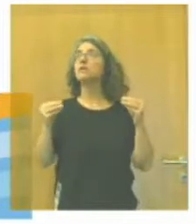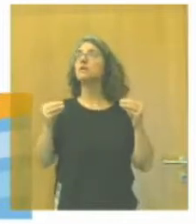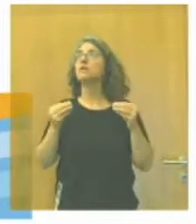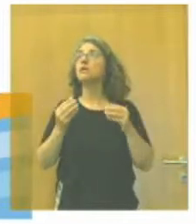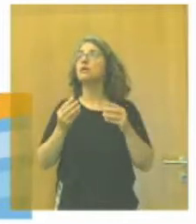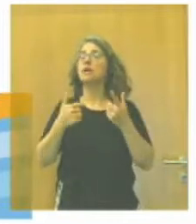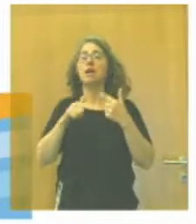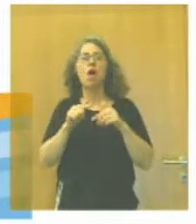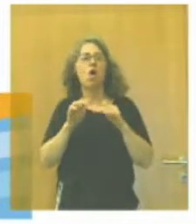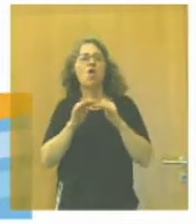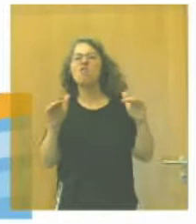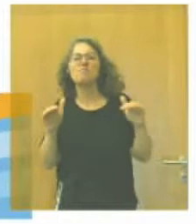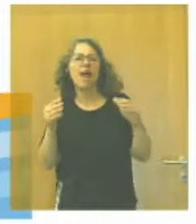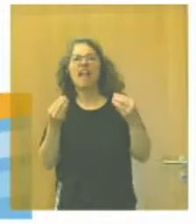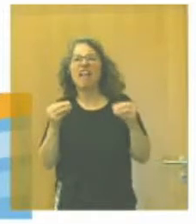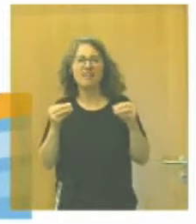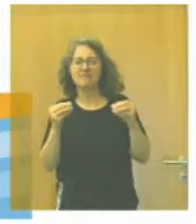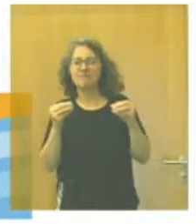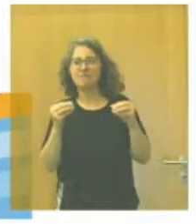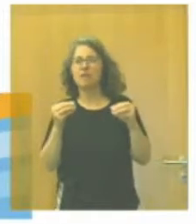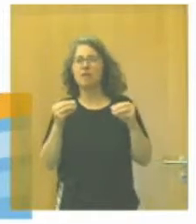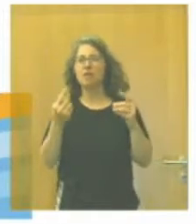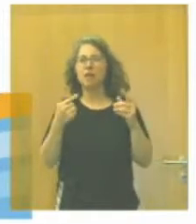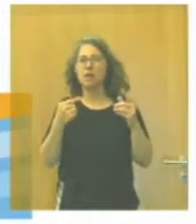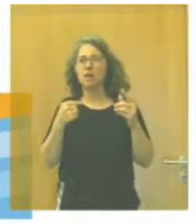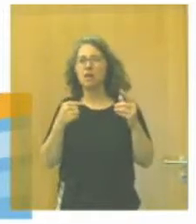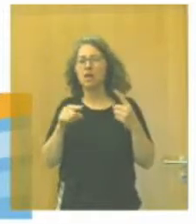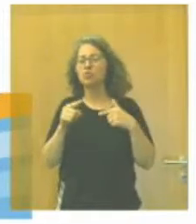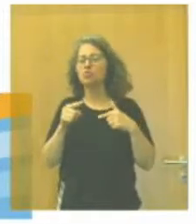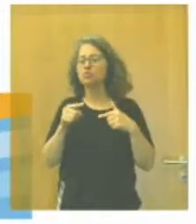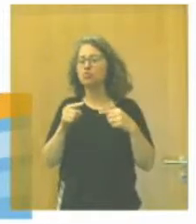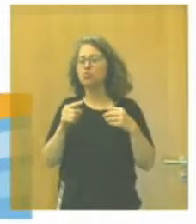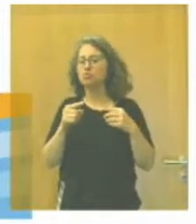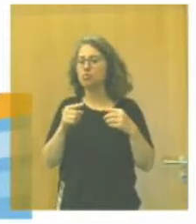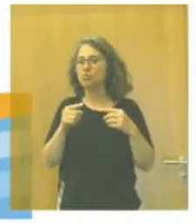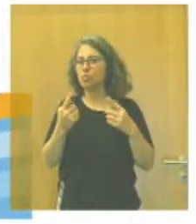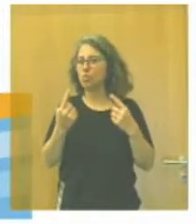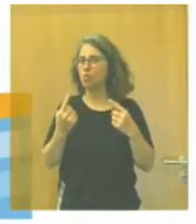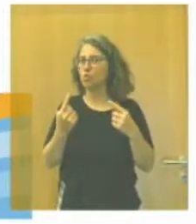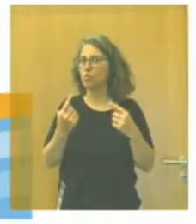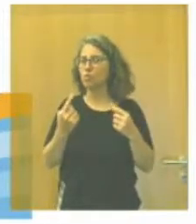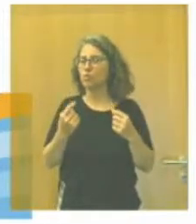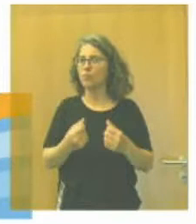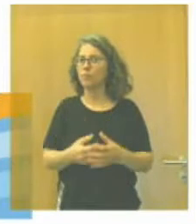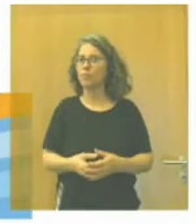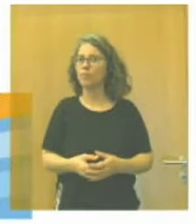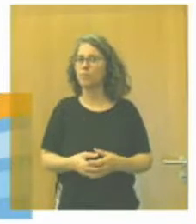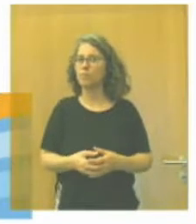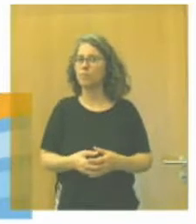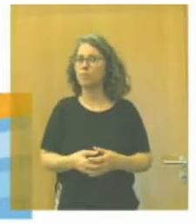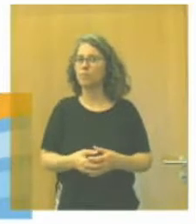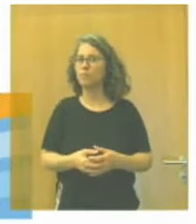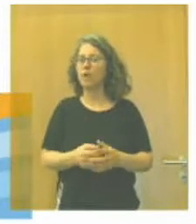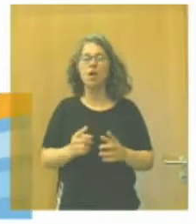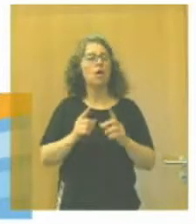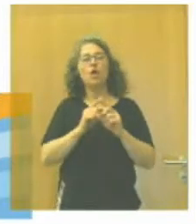about disorder conduct except in high-income countries. So we left that off our list. We just didn't have enough to be able to analyze that.